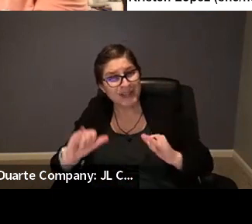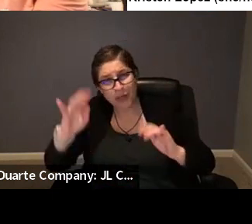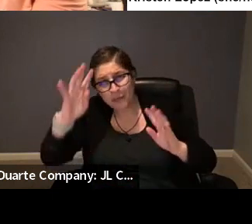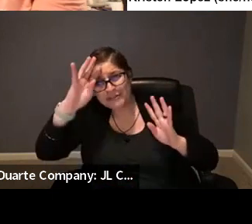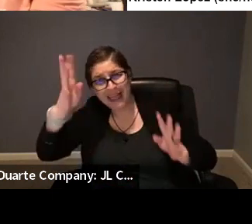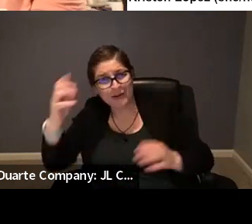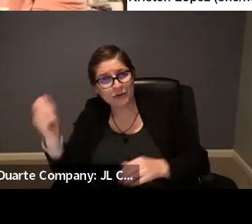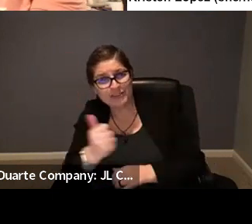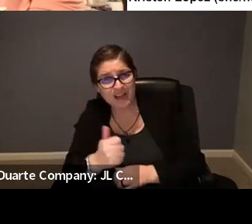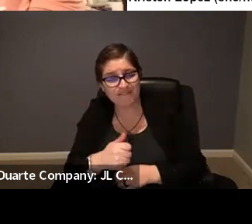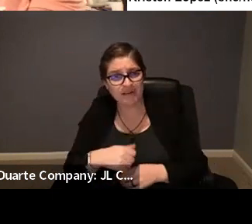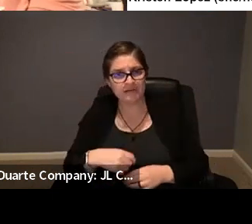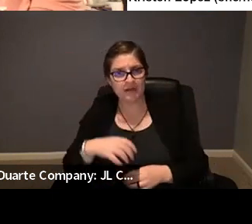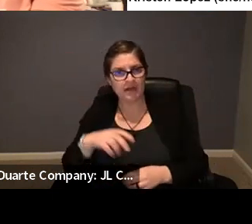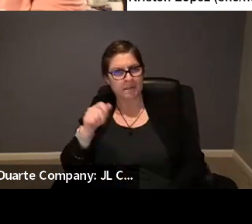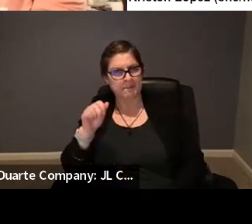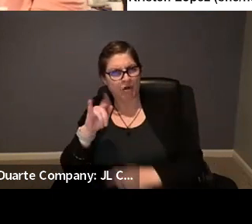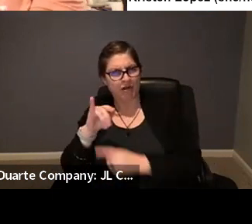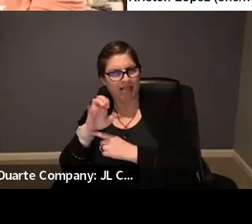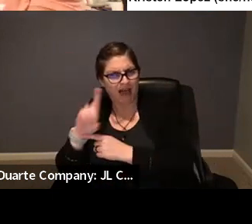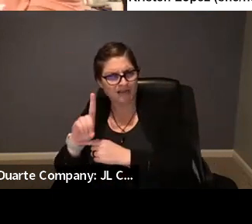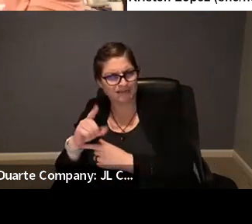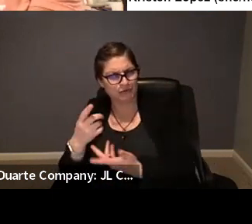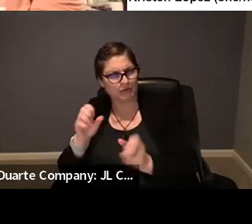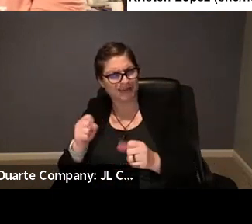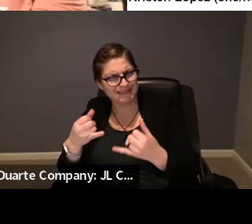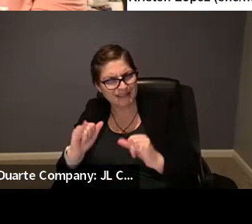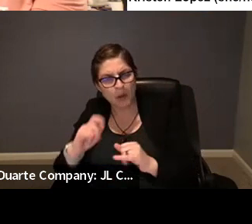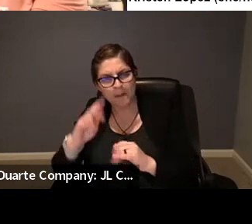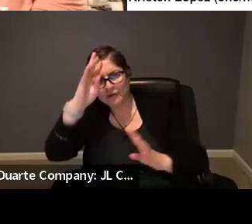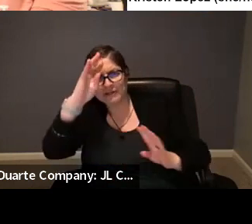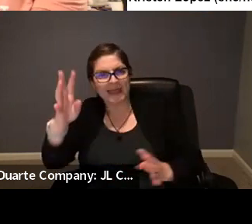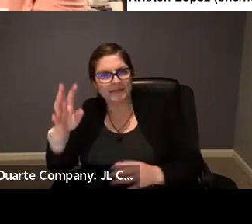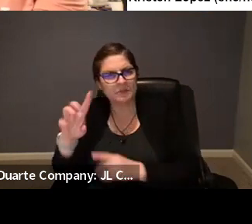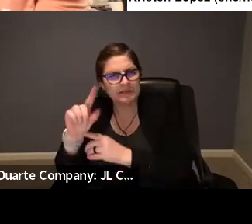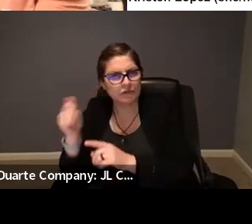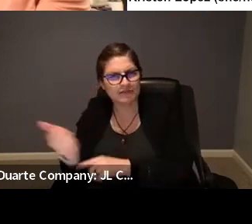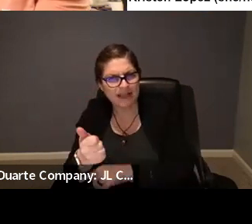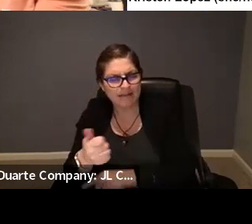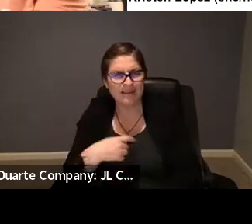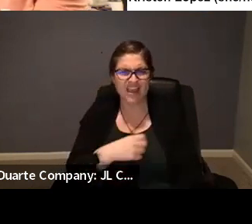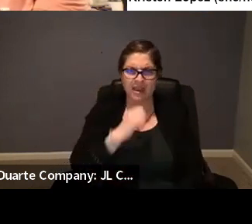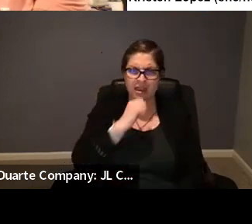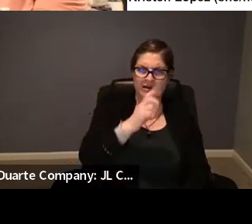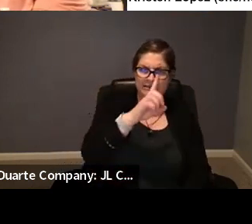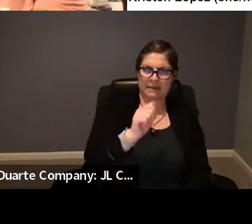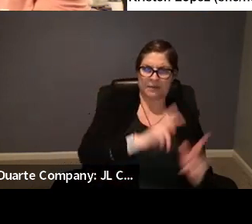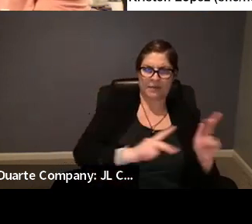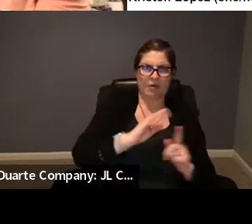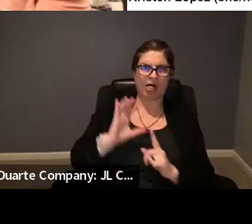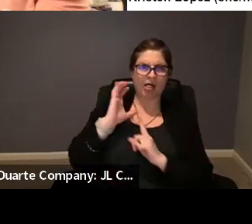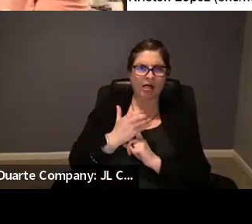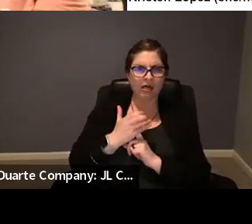are paralyzed in a movie and it's OK. Right. You can pretend to be disabled. You can have non-disabled folks putting on disability as if